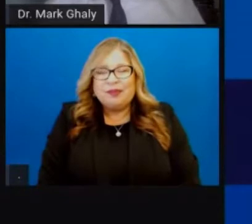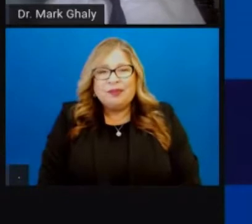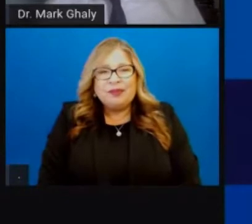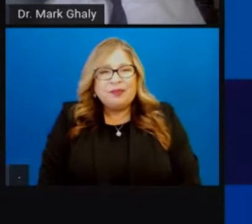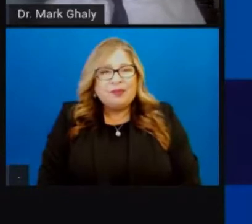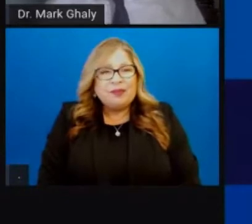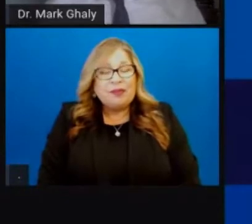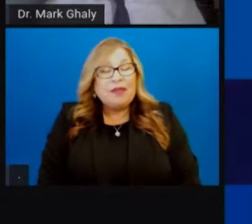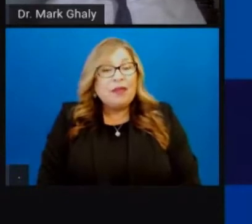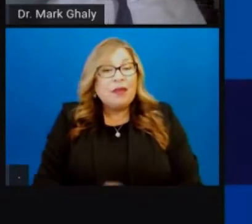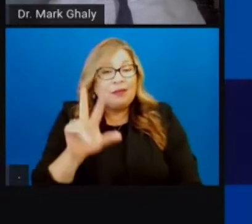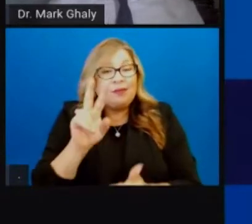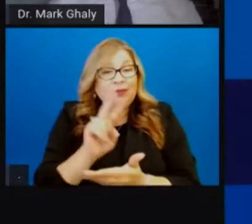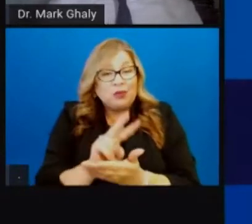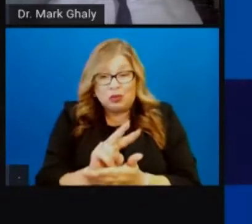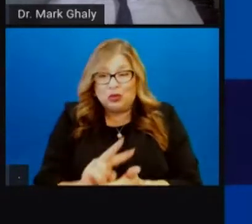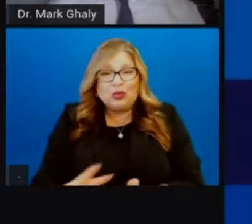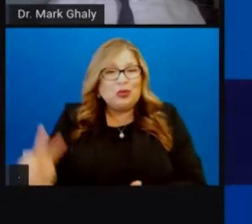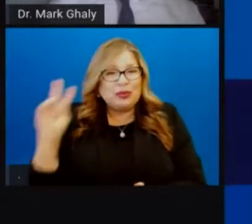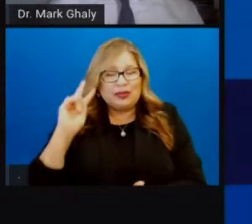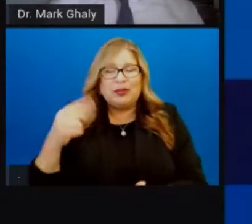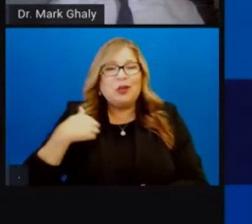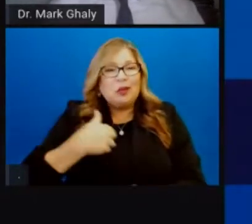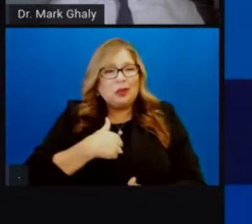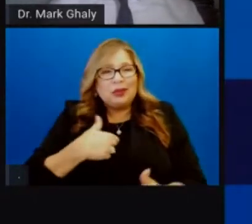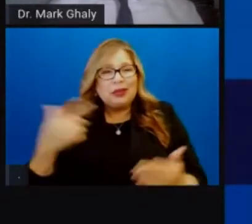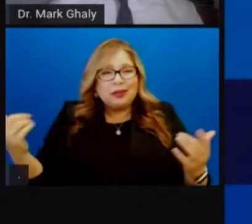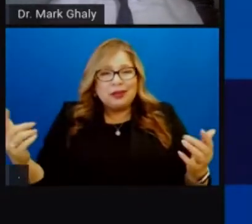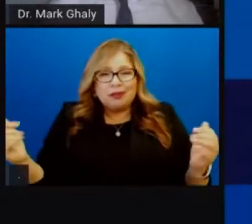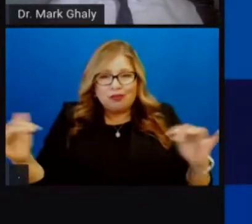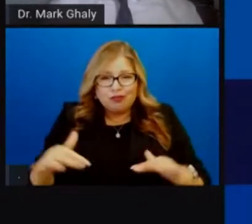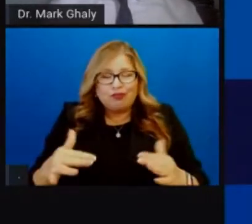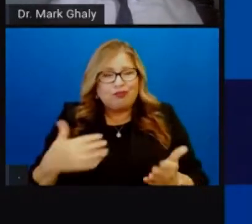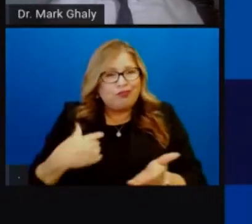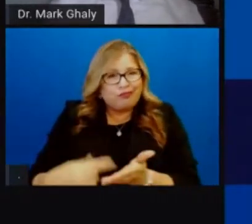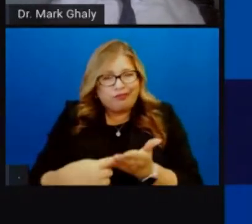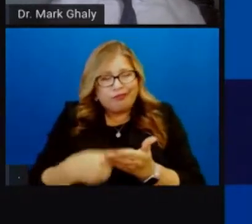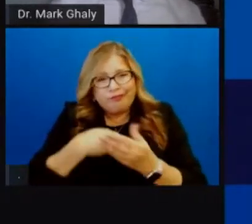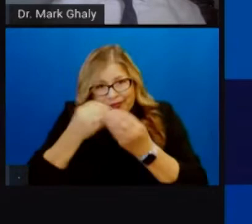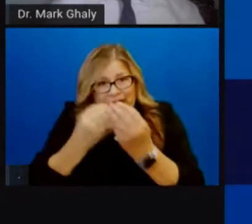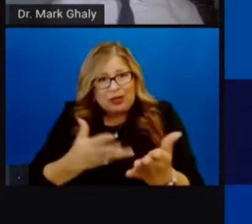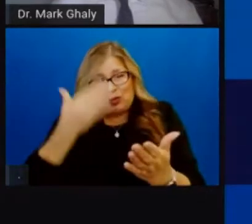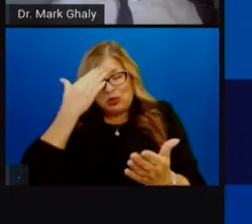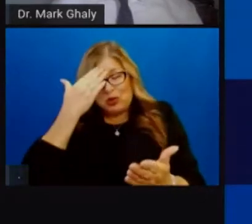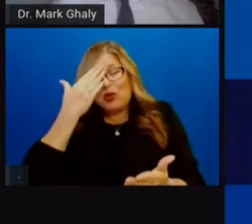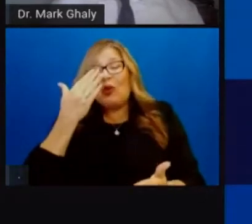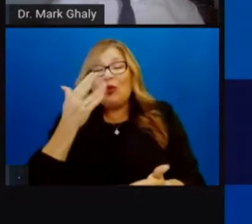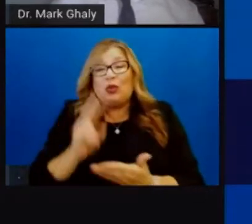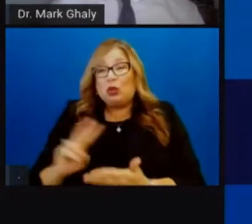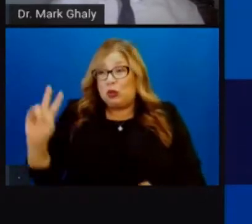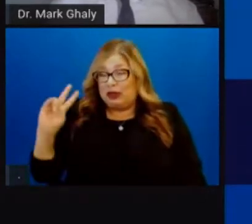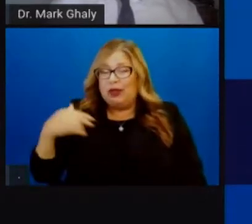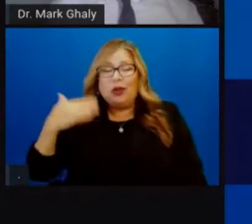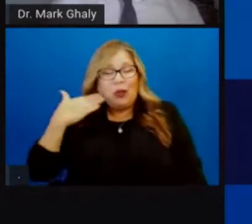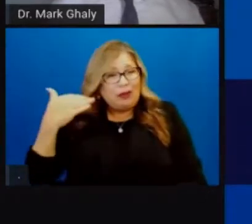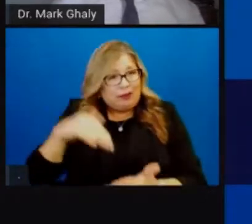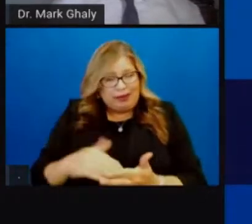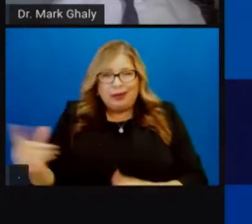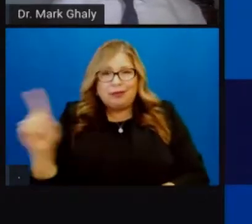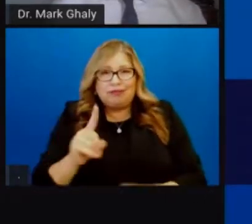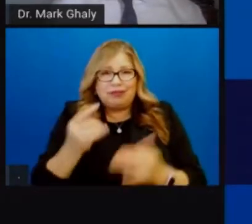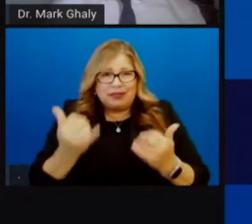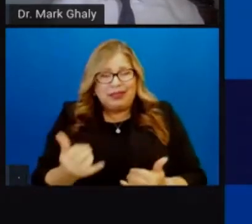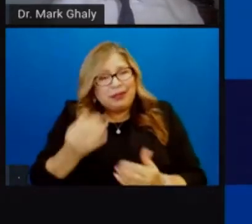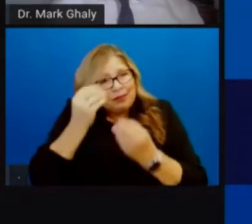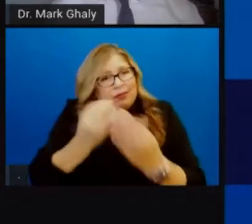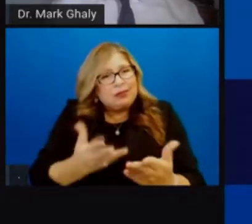So 2 weeks ago, we came together. We told you that we would be coming back today and through those 2 weeks, looking at the